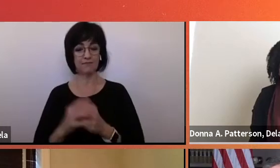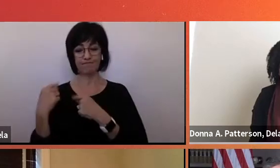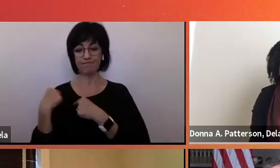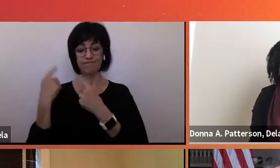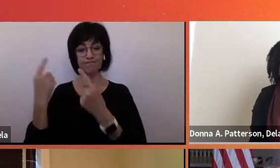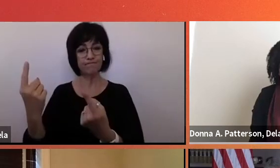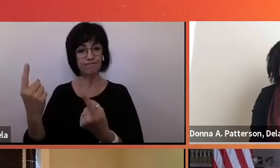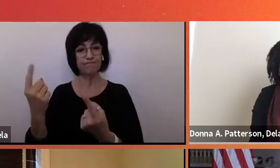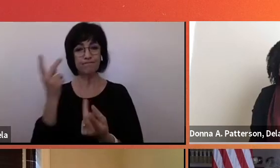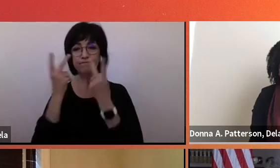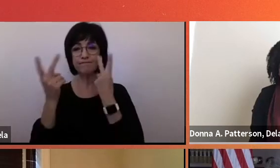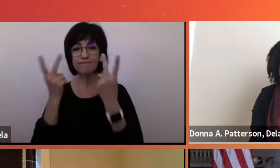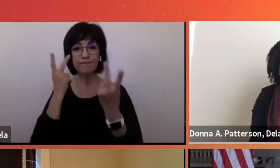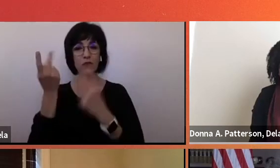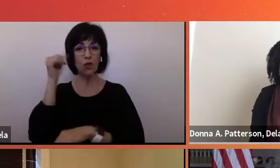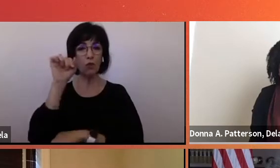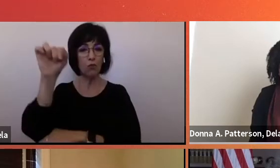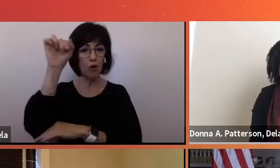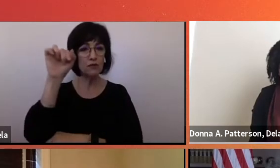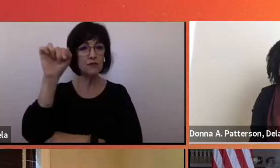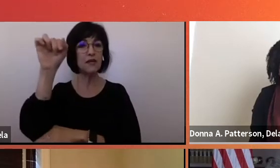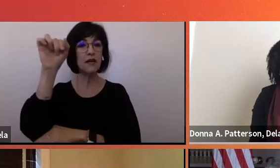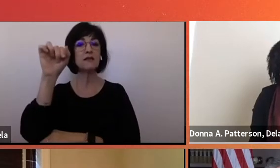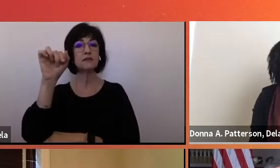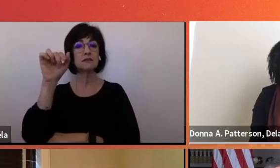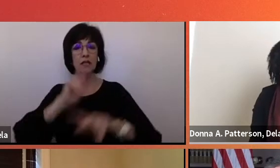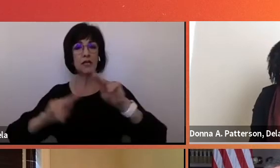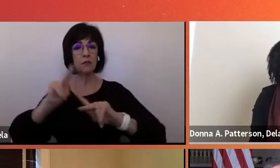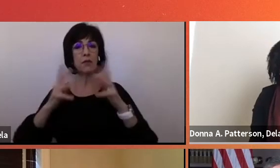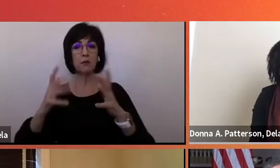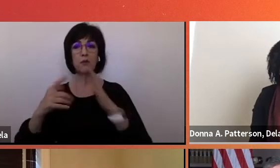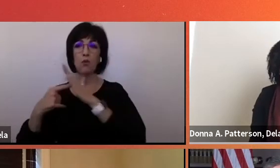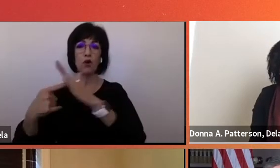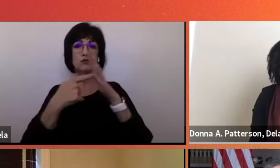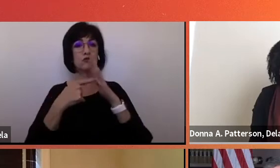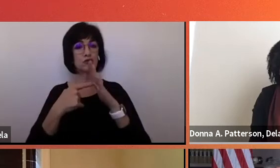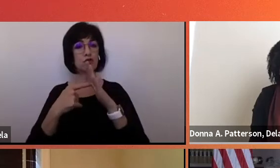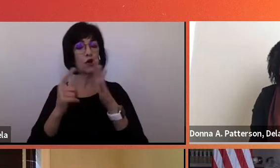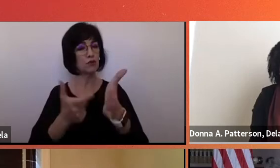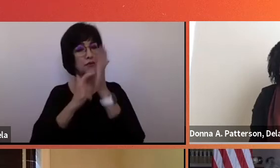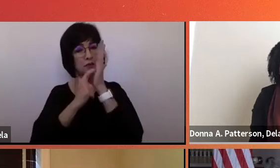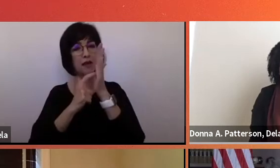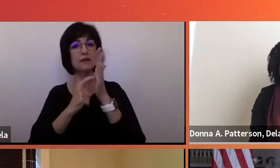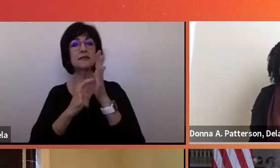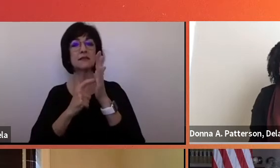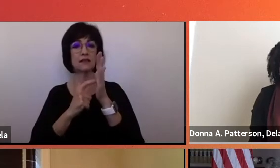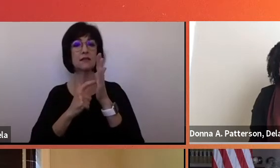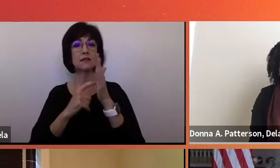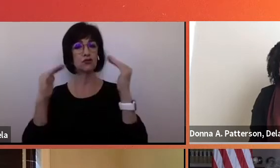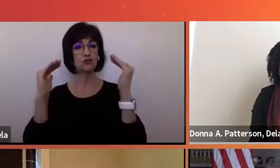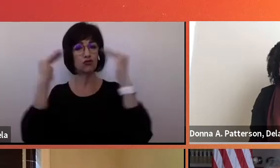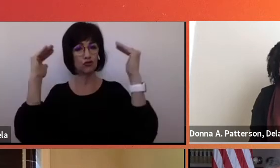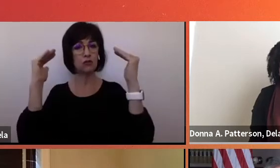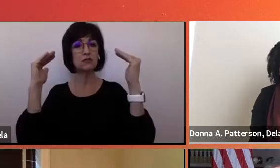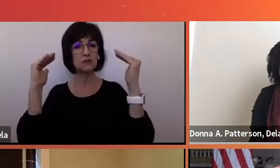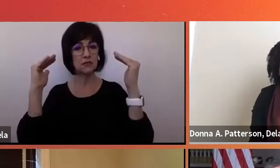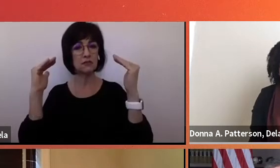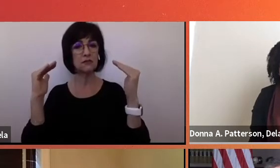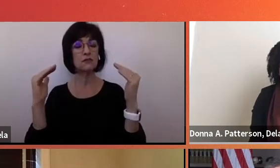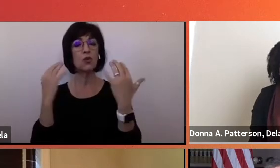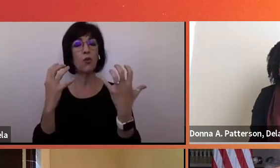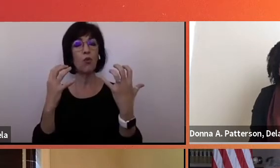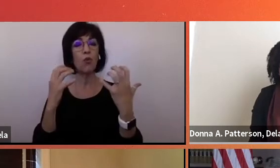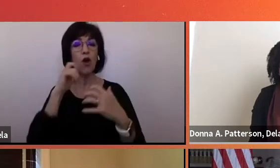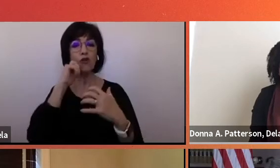and demonstrations across our state demanding racial justice and equality. I've spent much